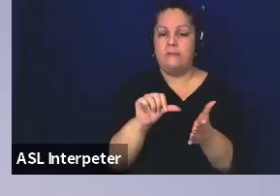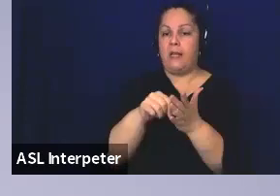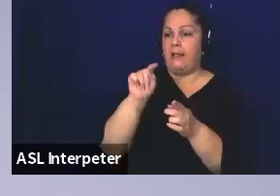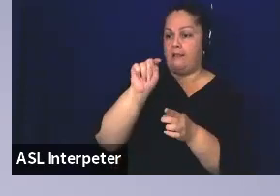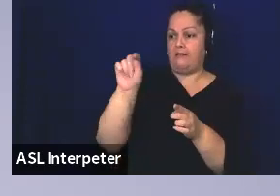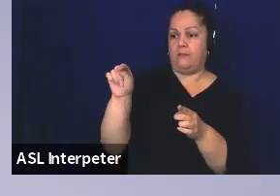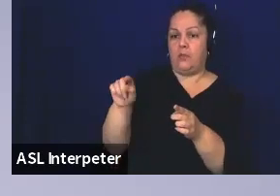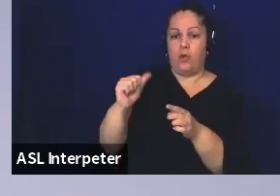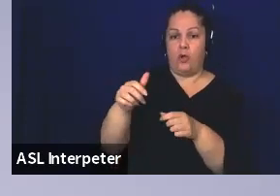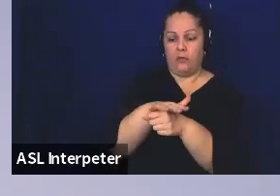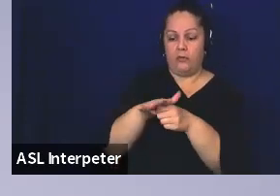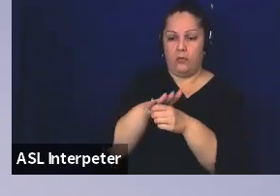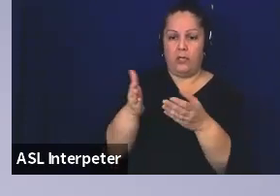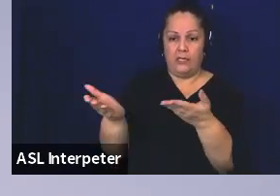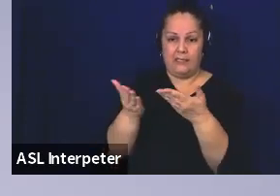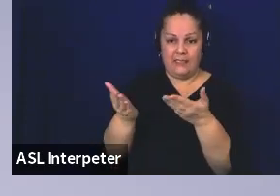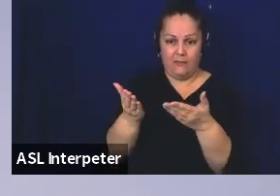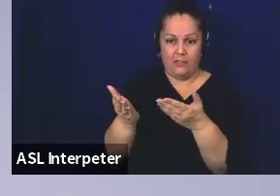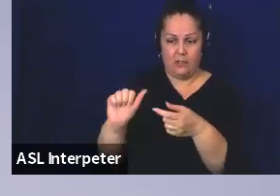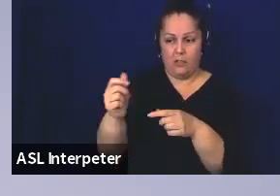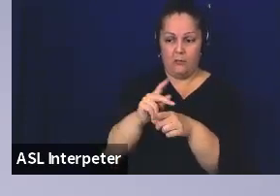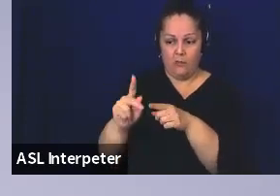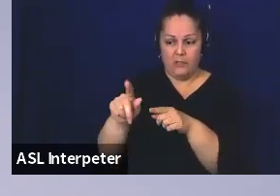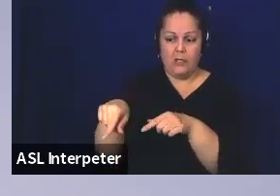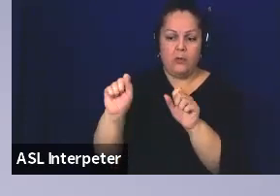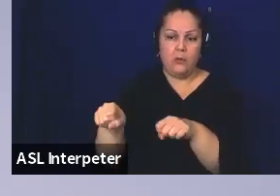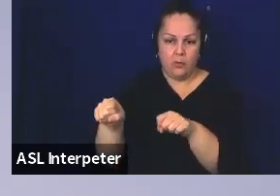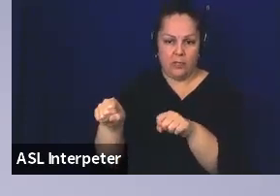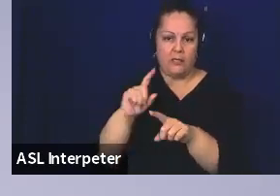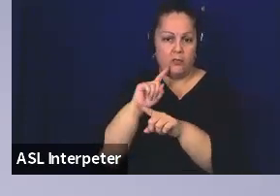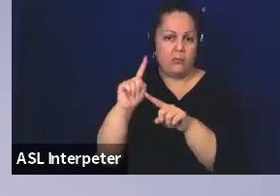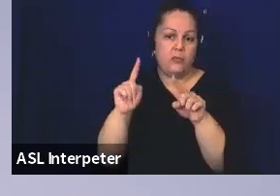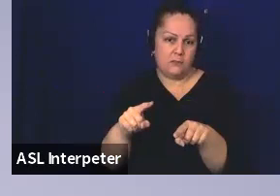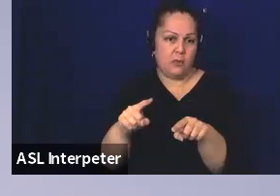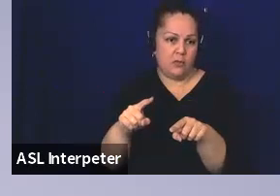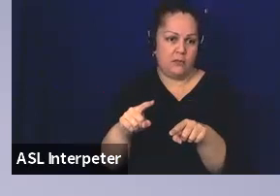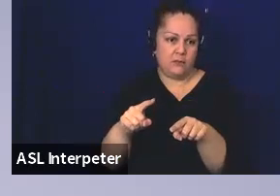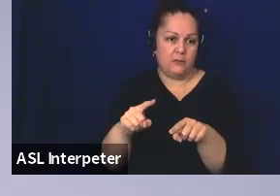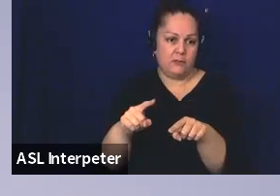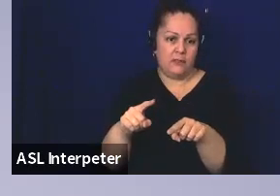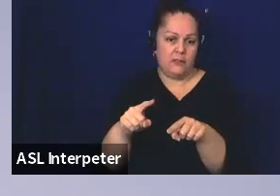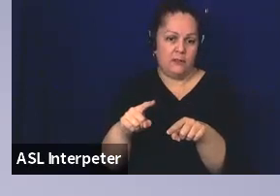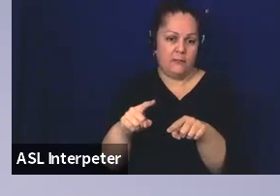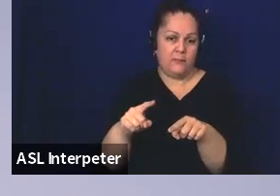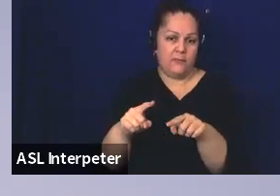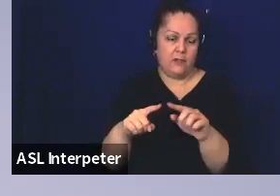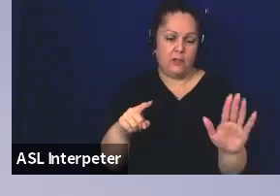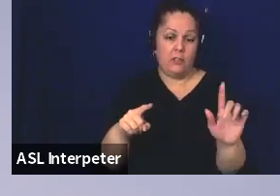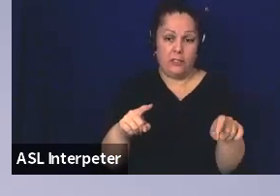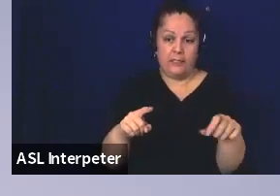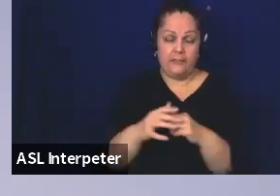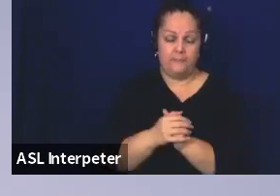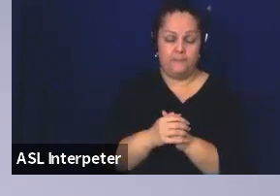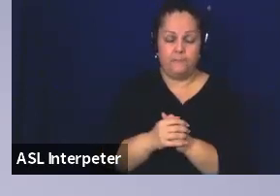other local services and stakeholders who are able to respond to and meet the need of the individual.